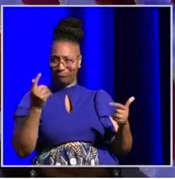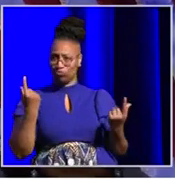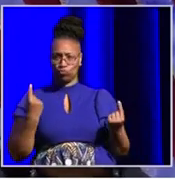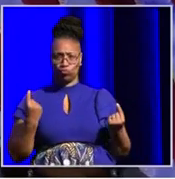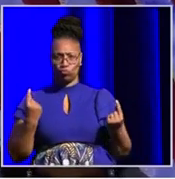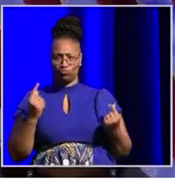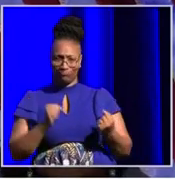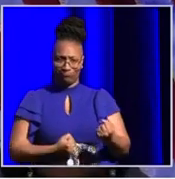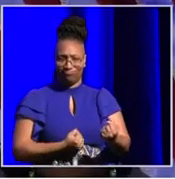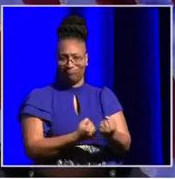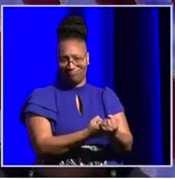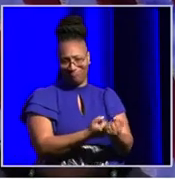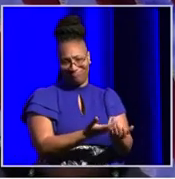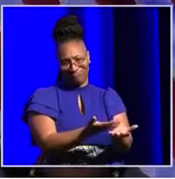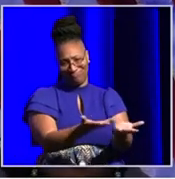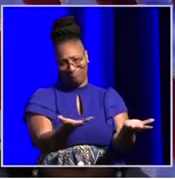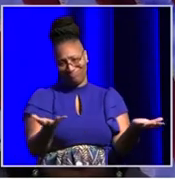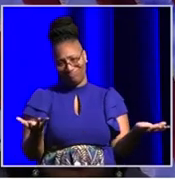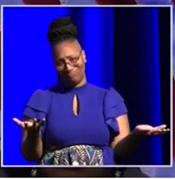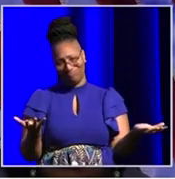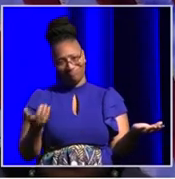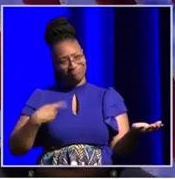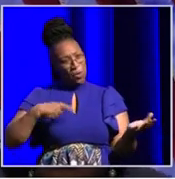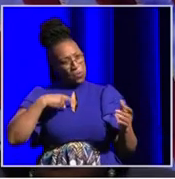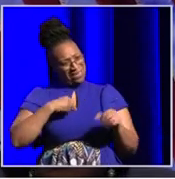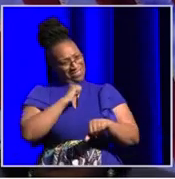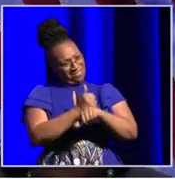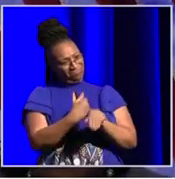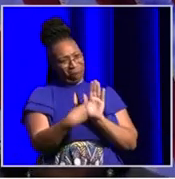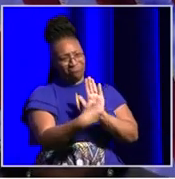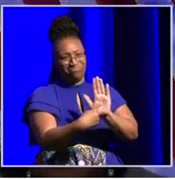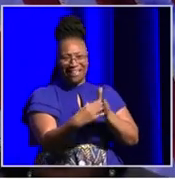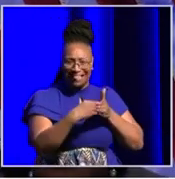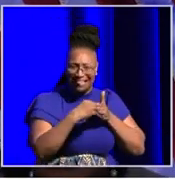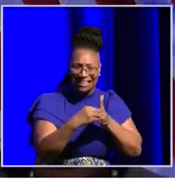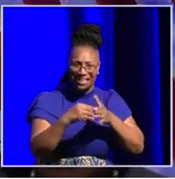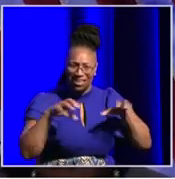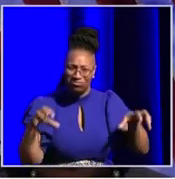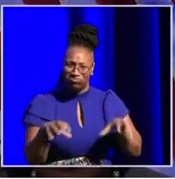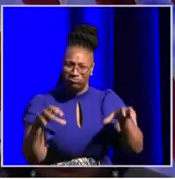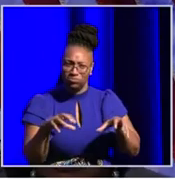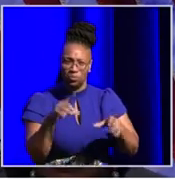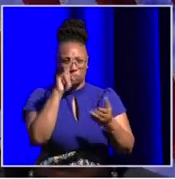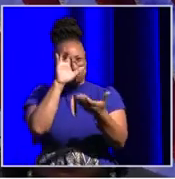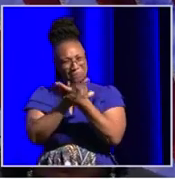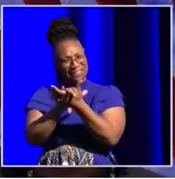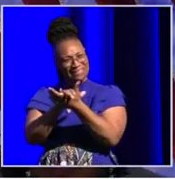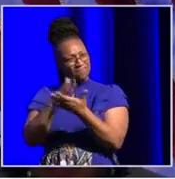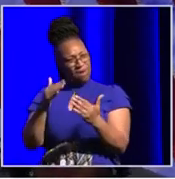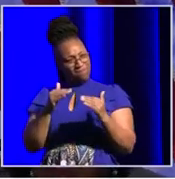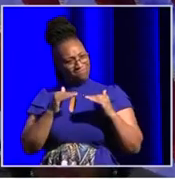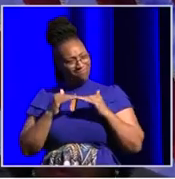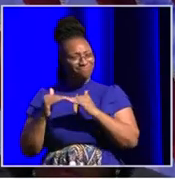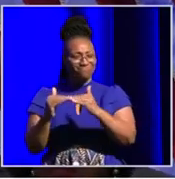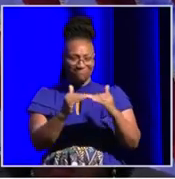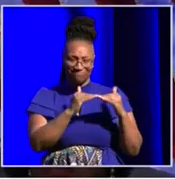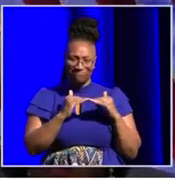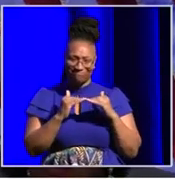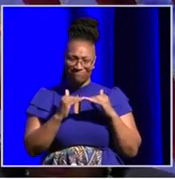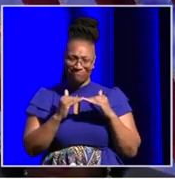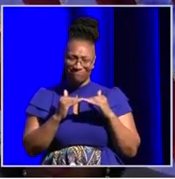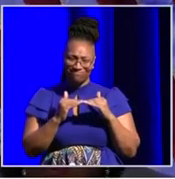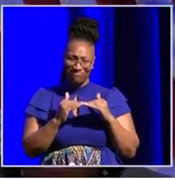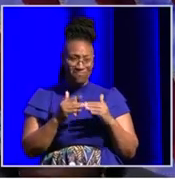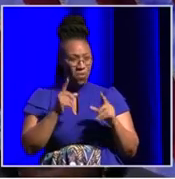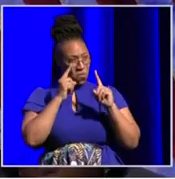seeing public transit as the public good that it is. And we will expand overnight bus routes into all 8 wards. We will begin investing $10 million per